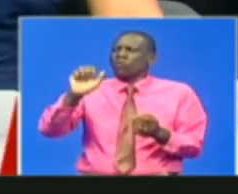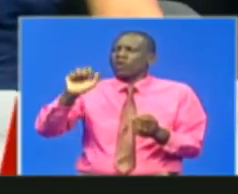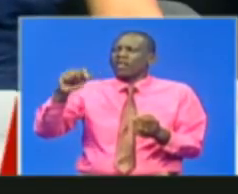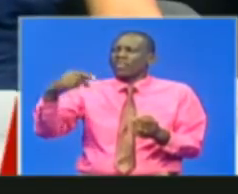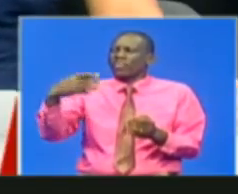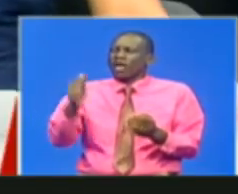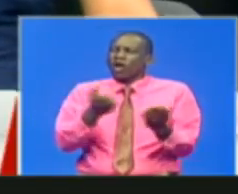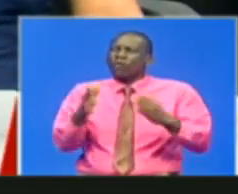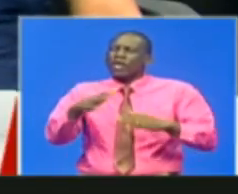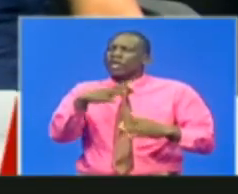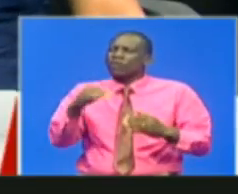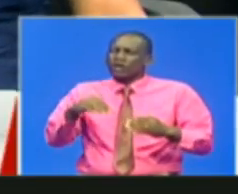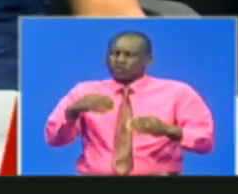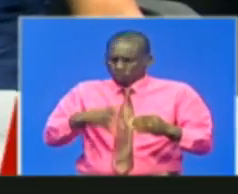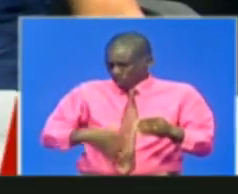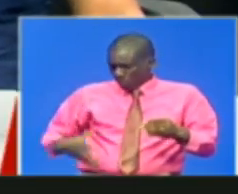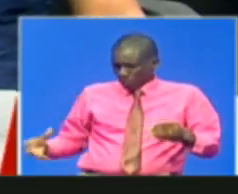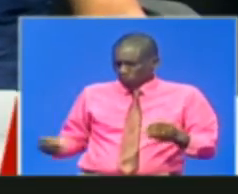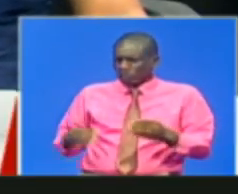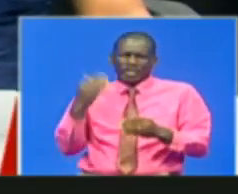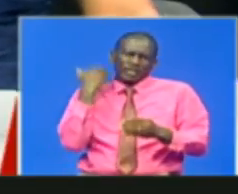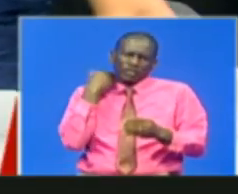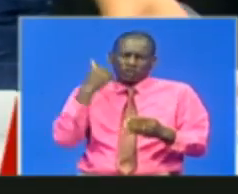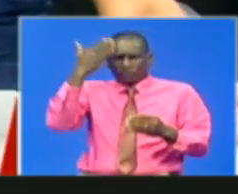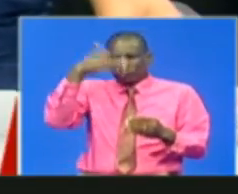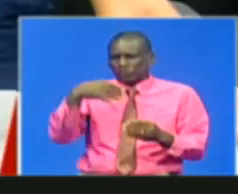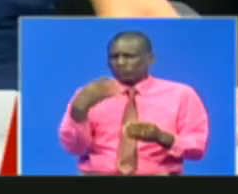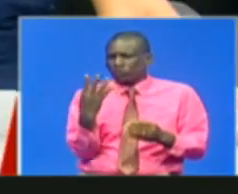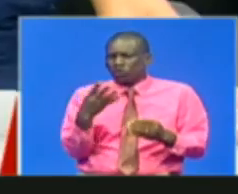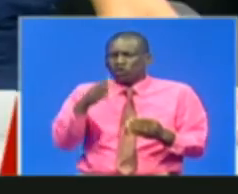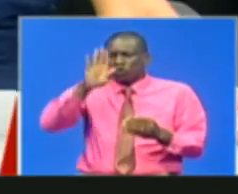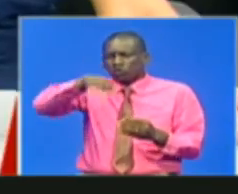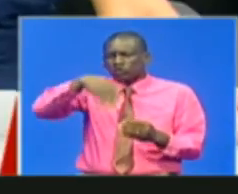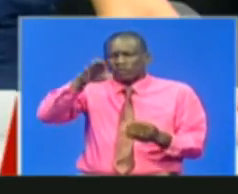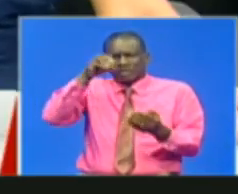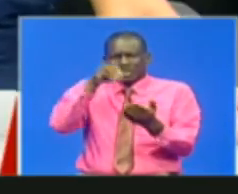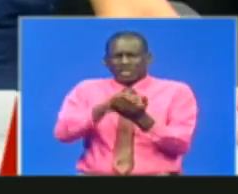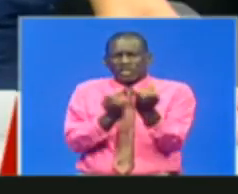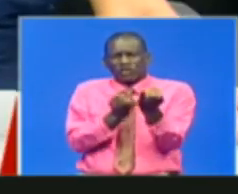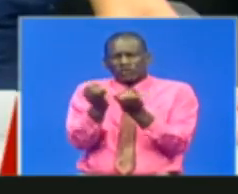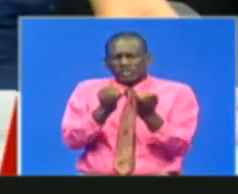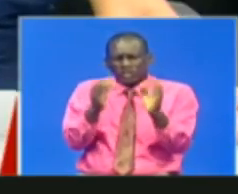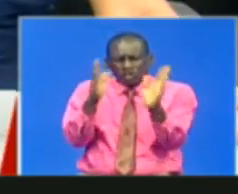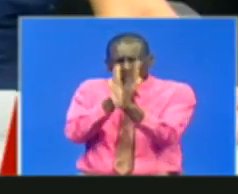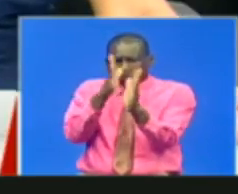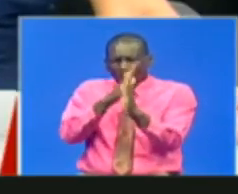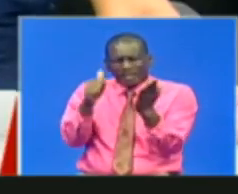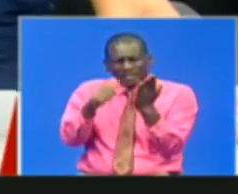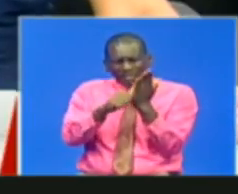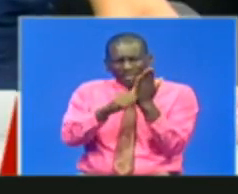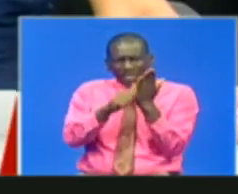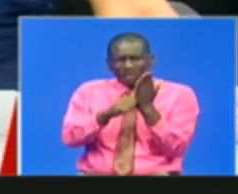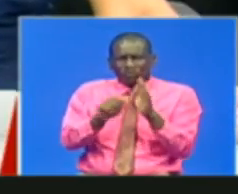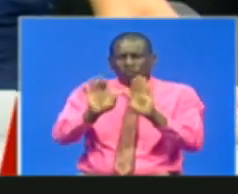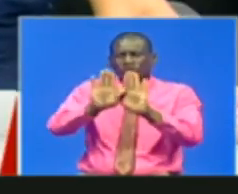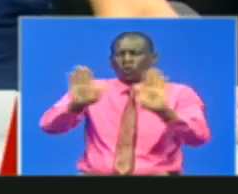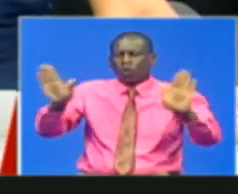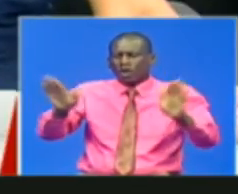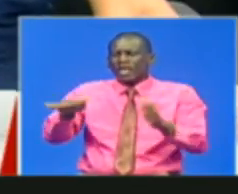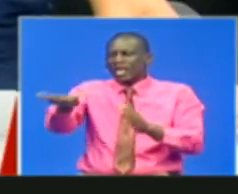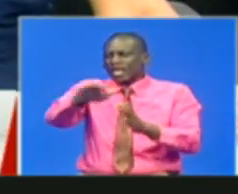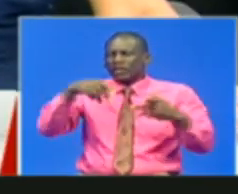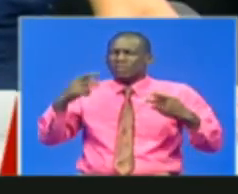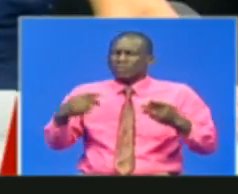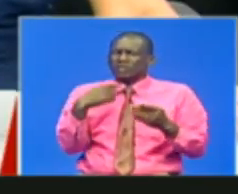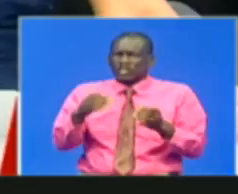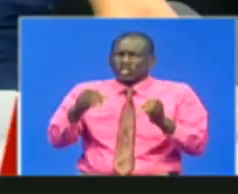at Dandora Phase 4. Was repainted on Saturday to conceal its name on the wall. The residents say